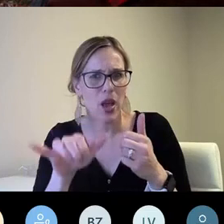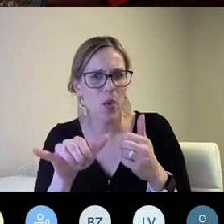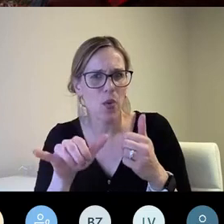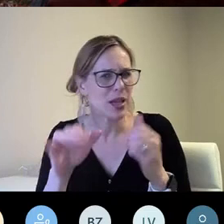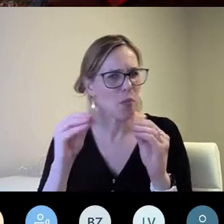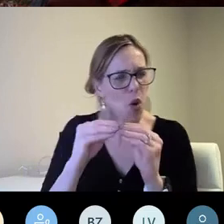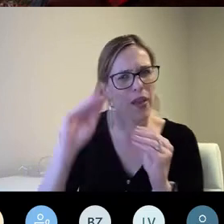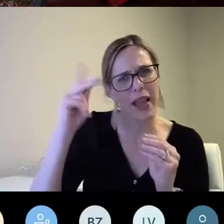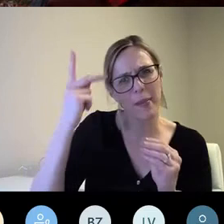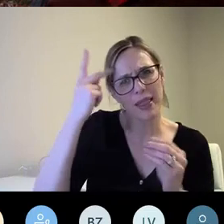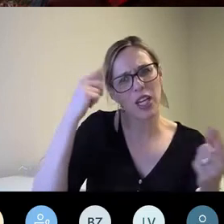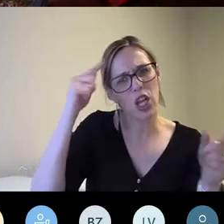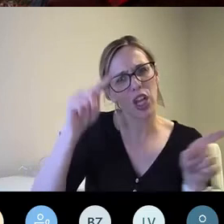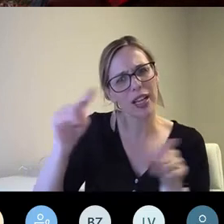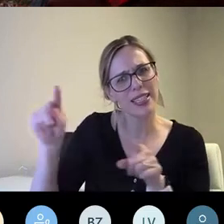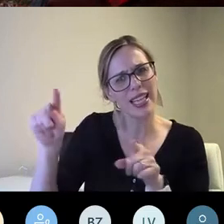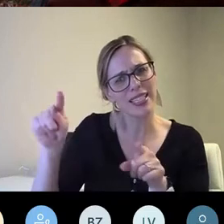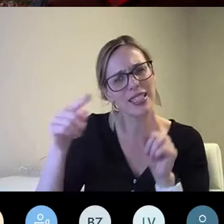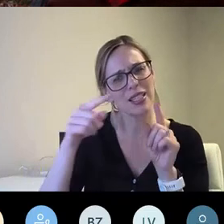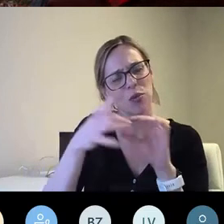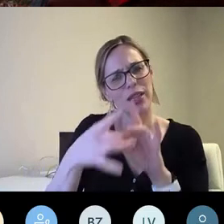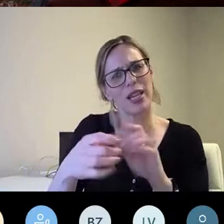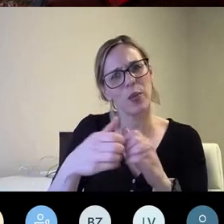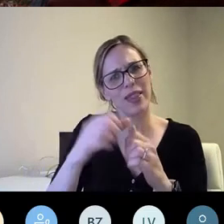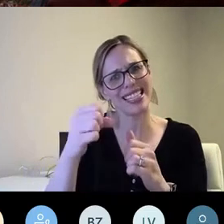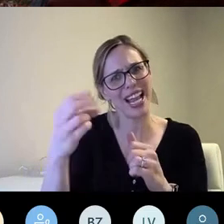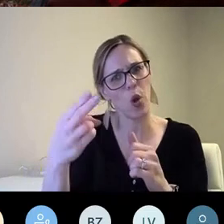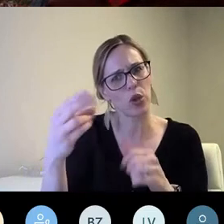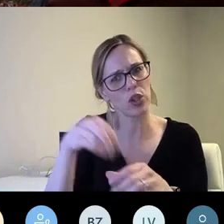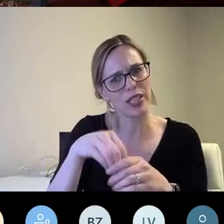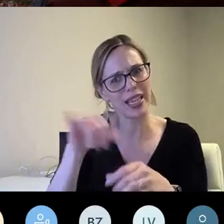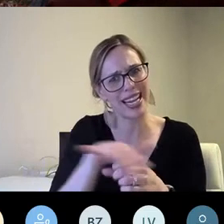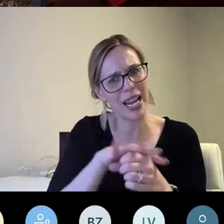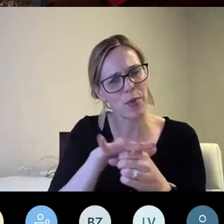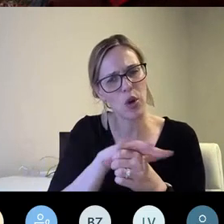political consensus based on the stakeholders in the neighborhood, or was it funding, or kind of